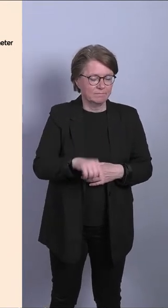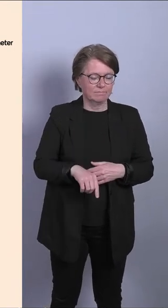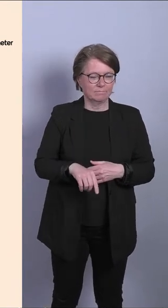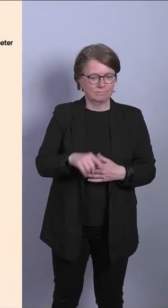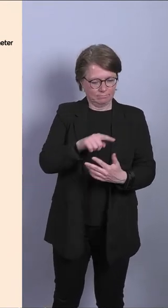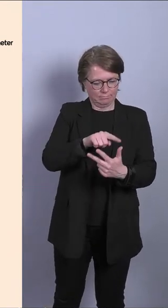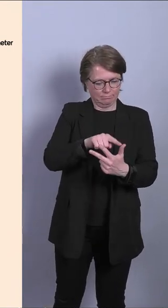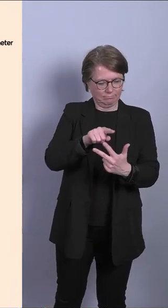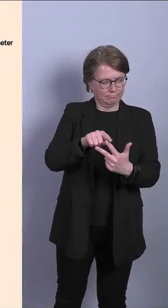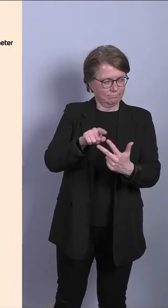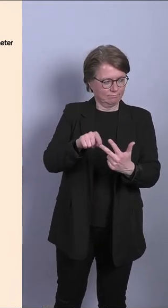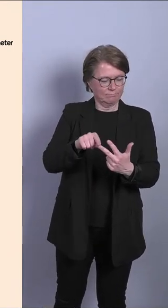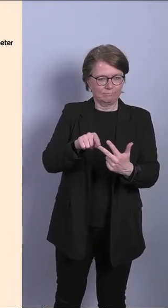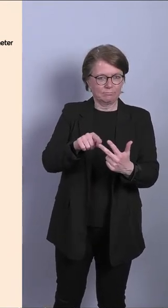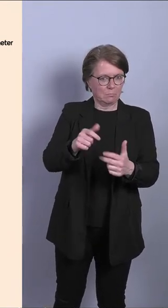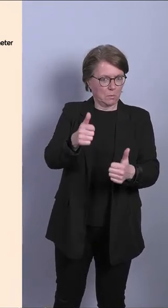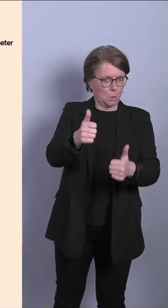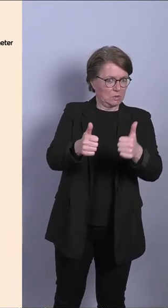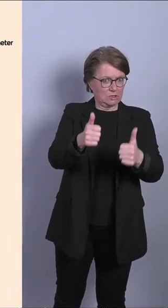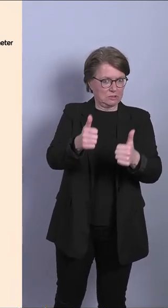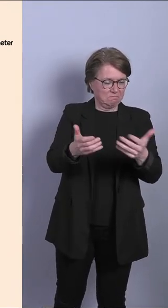or 97 years?